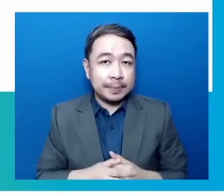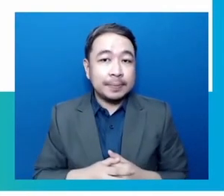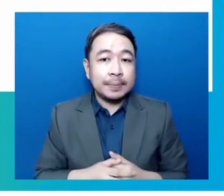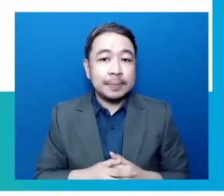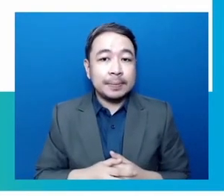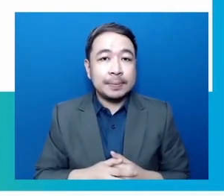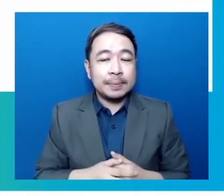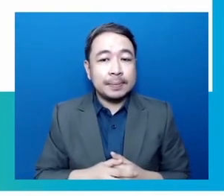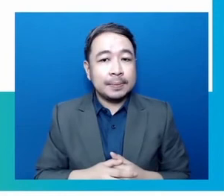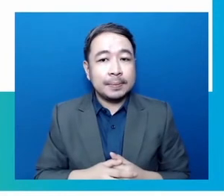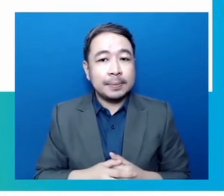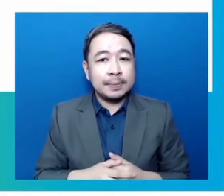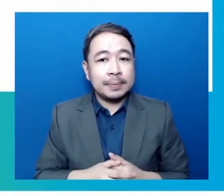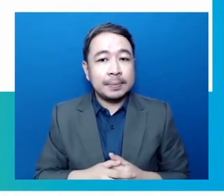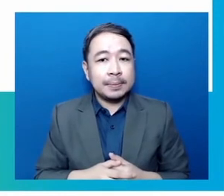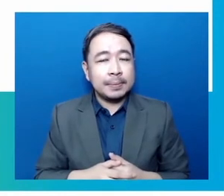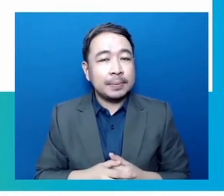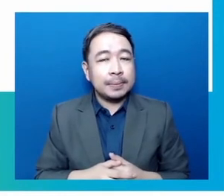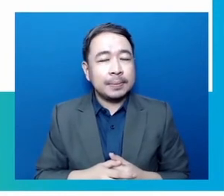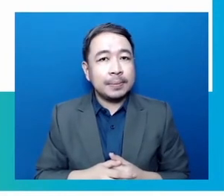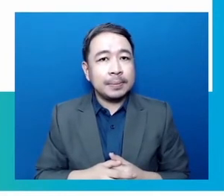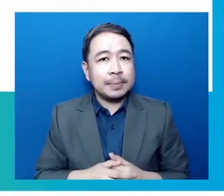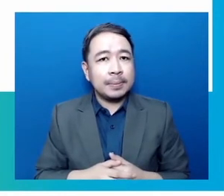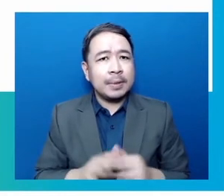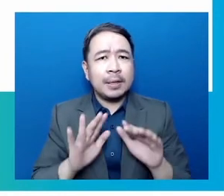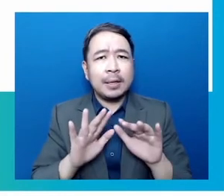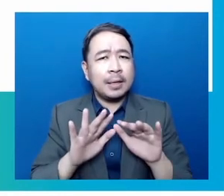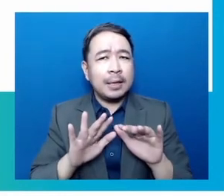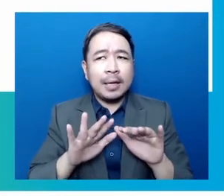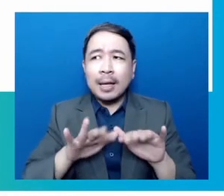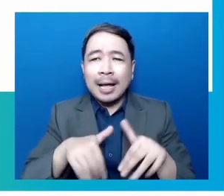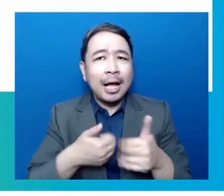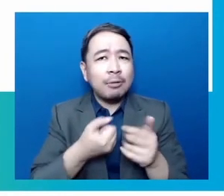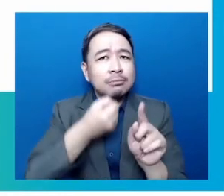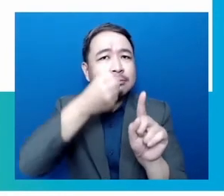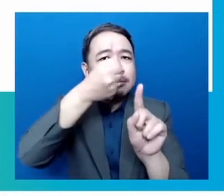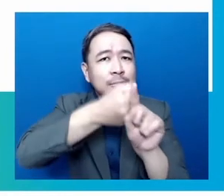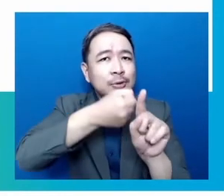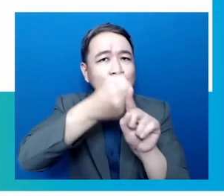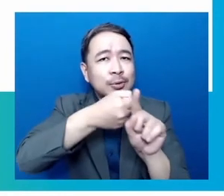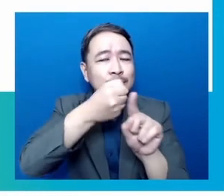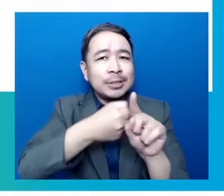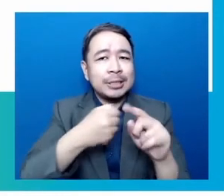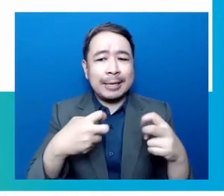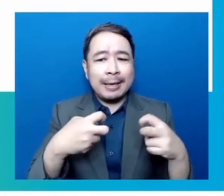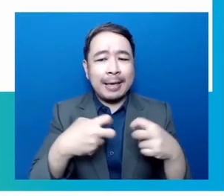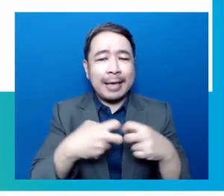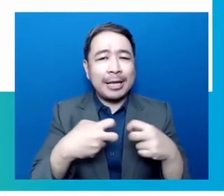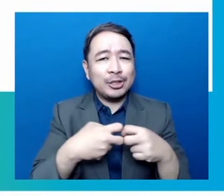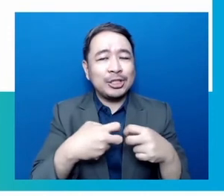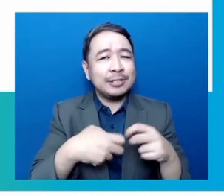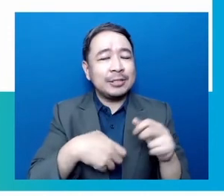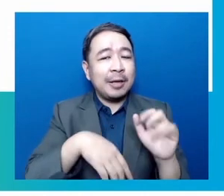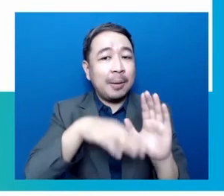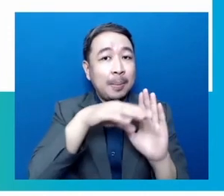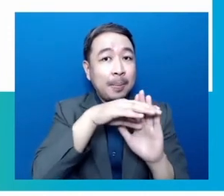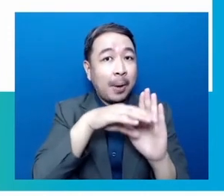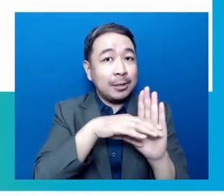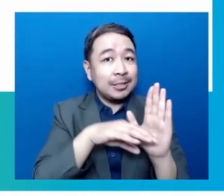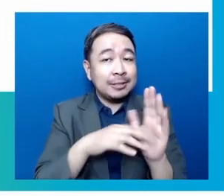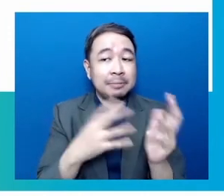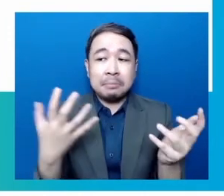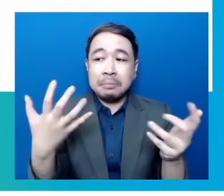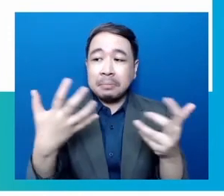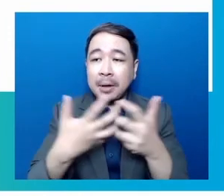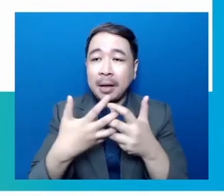How can youth get more involved in pushing for an energy policy that meets the Paris goal of 1.5 degrees Celsius? What